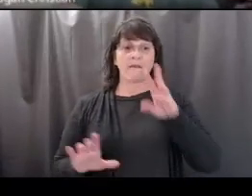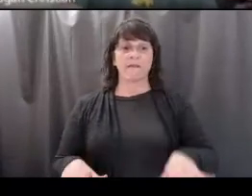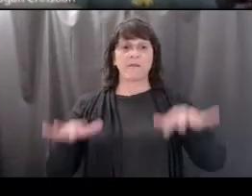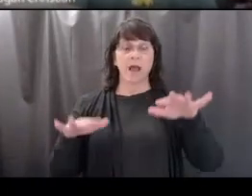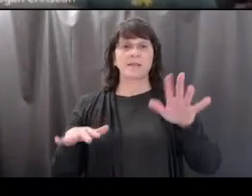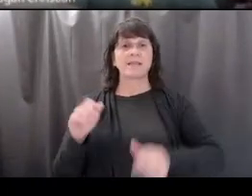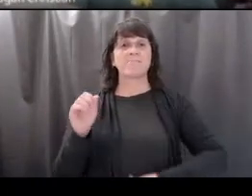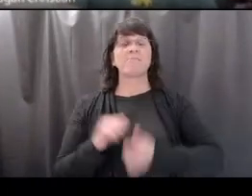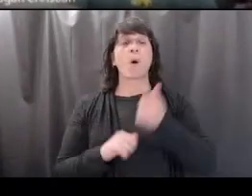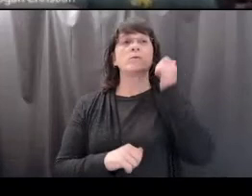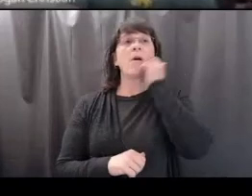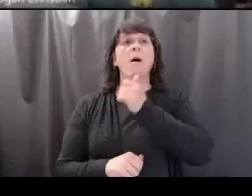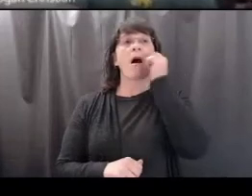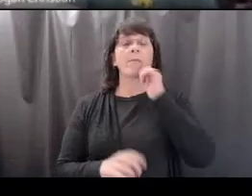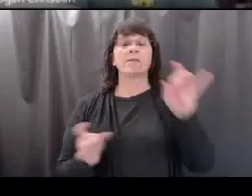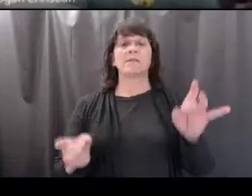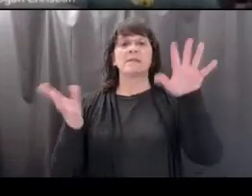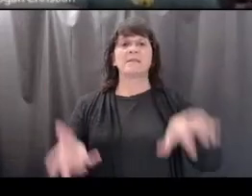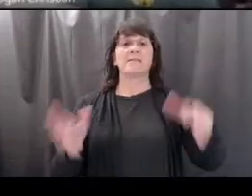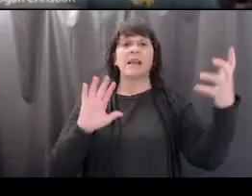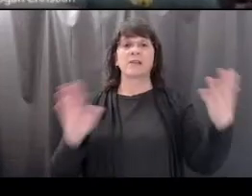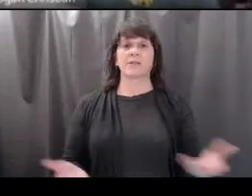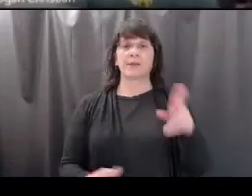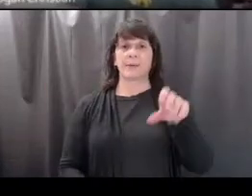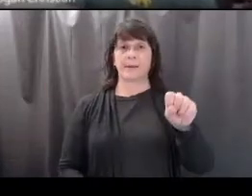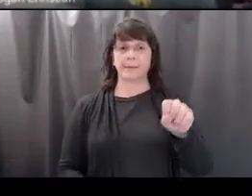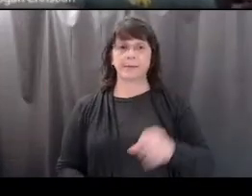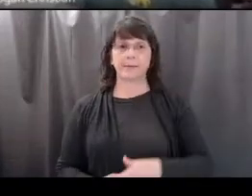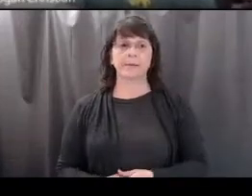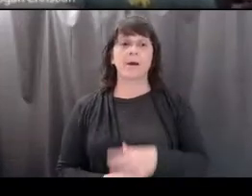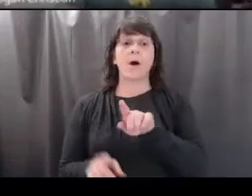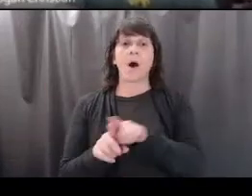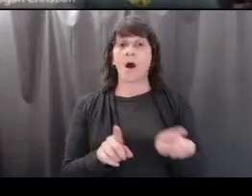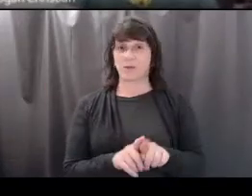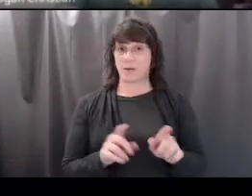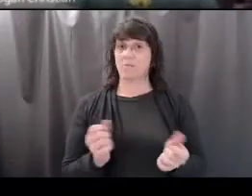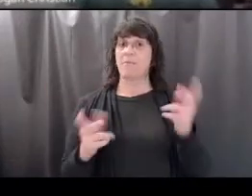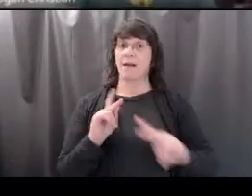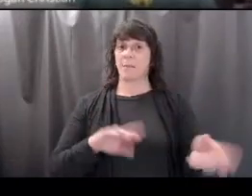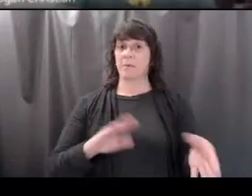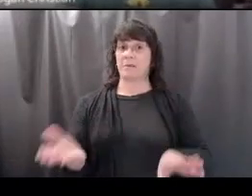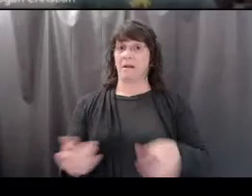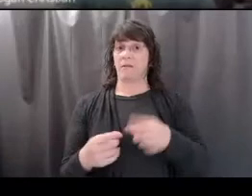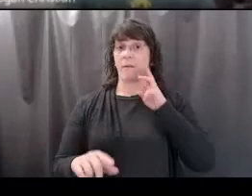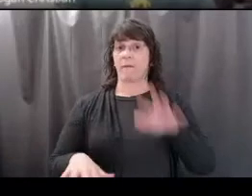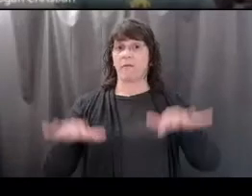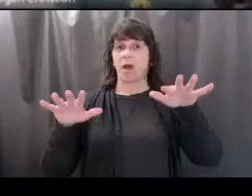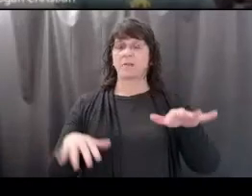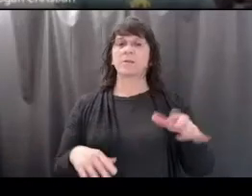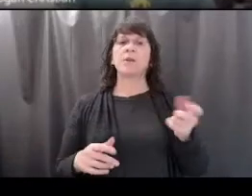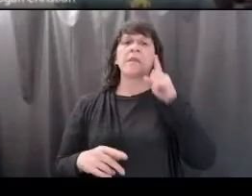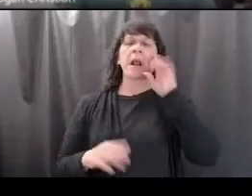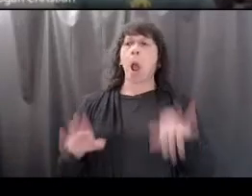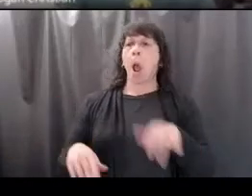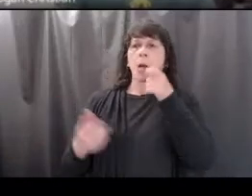most common disasters in the United States and among the most deadly. So you might think, well, floods don't happen that often,